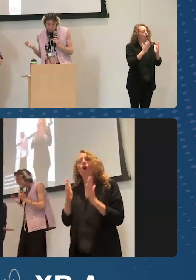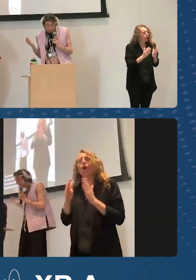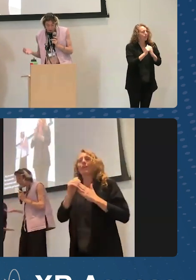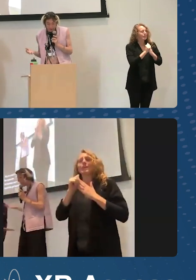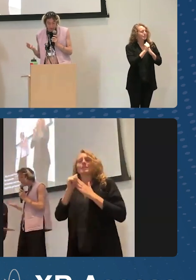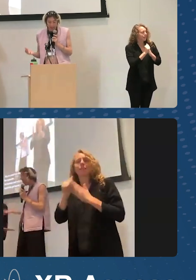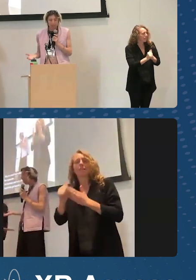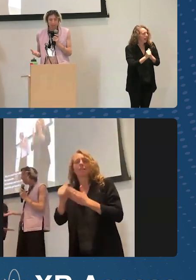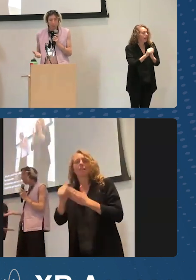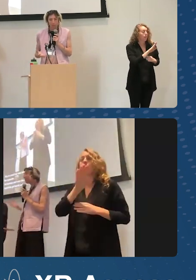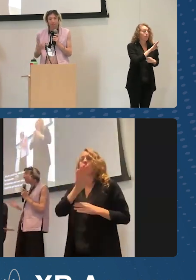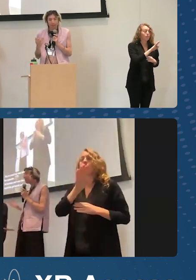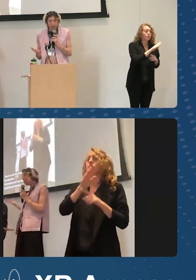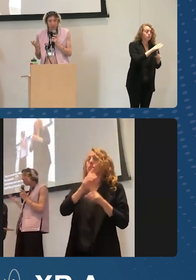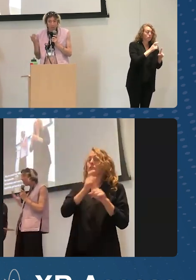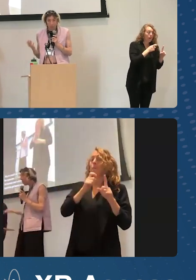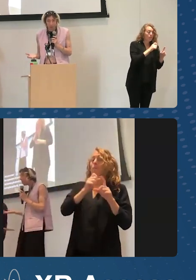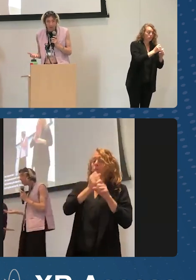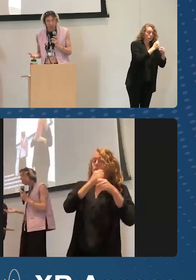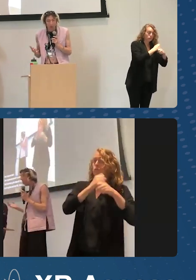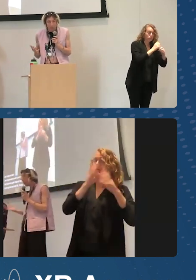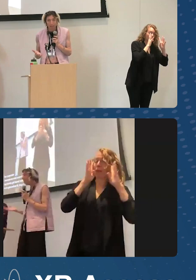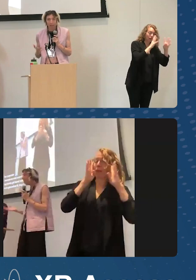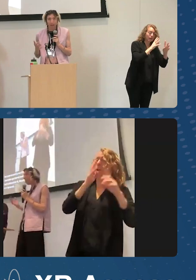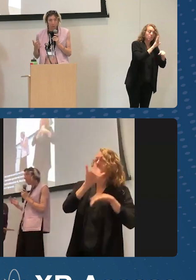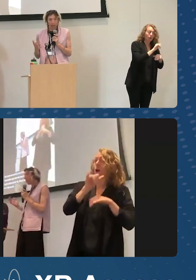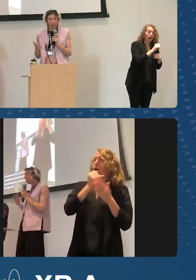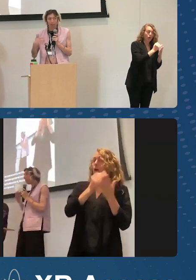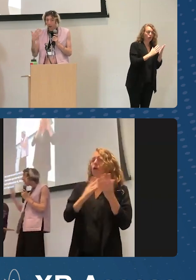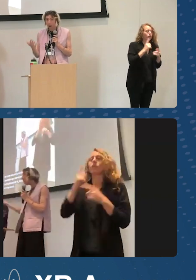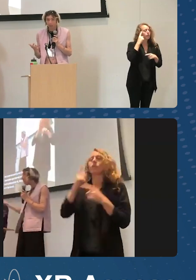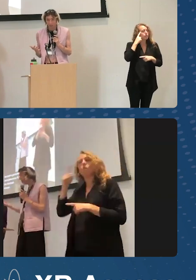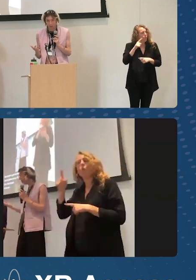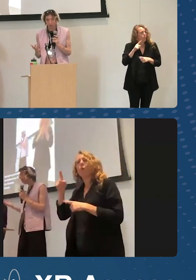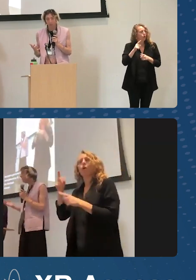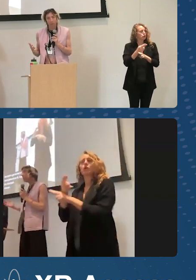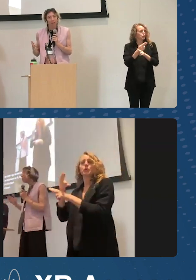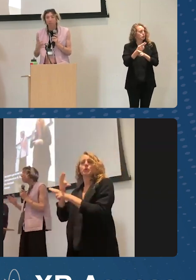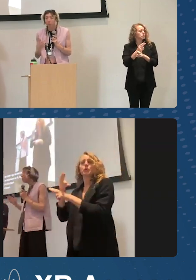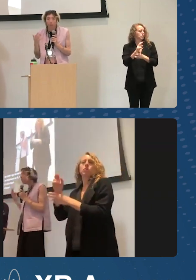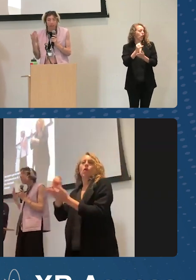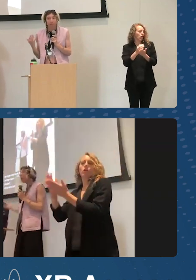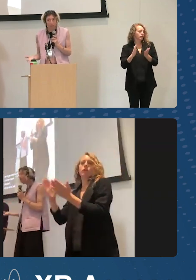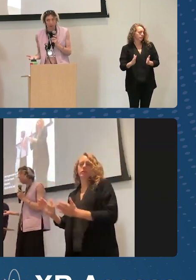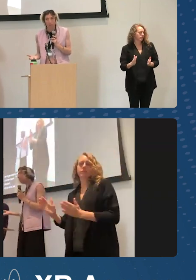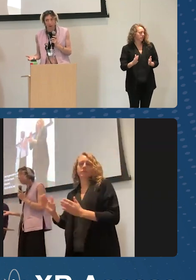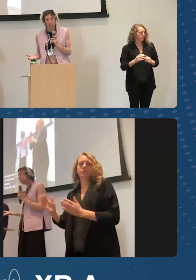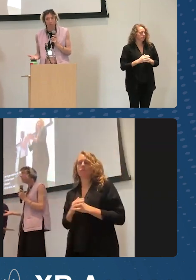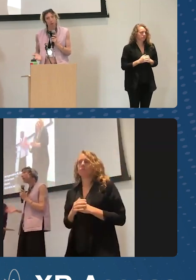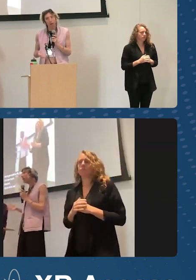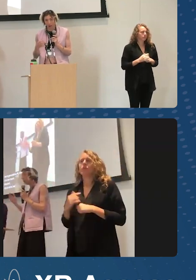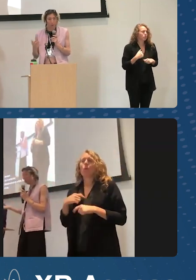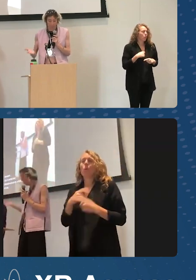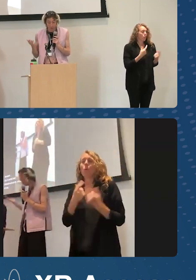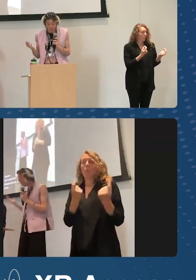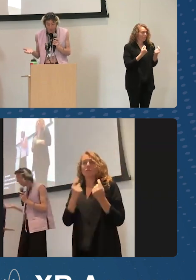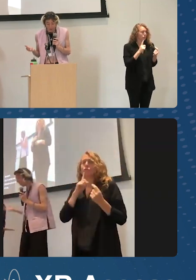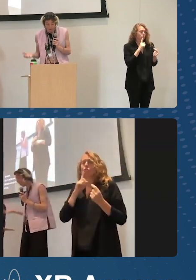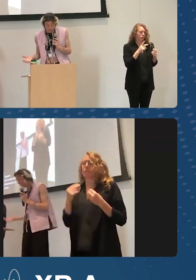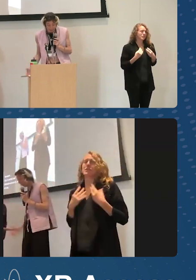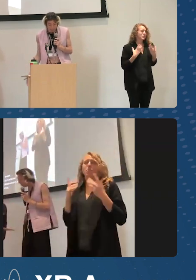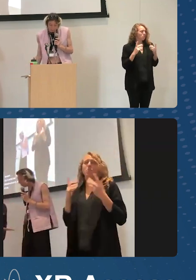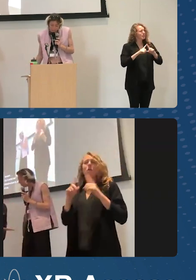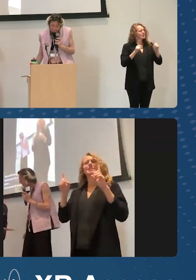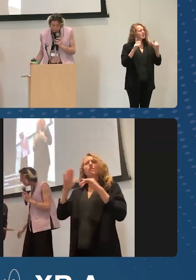artists for artists. And so the standard of stewardship that we aspire to is really, really different from a corporate